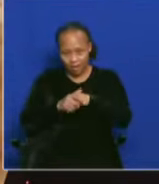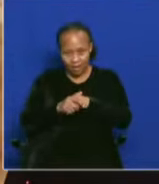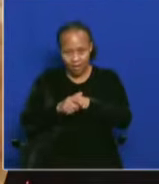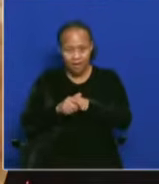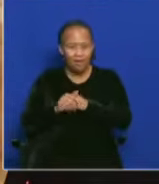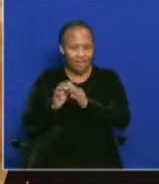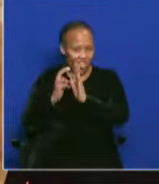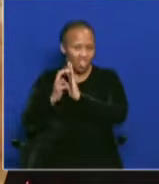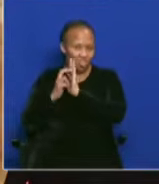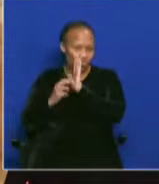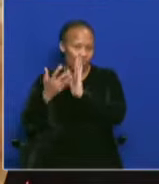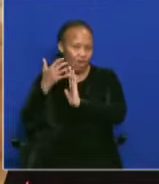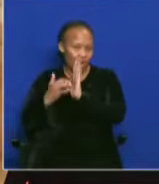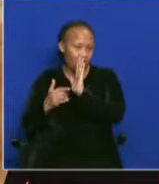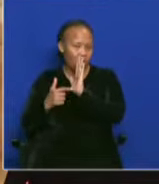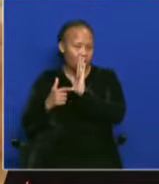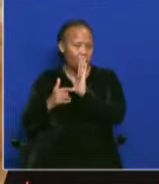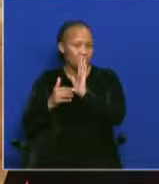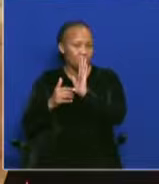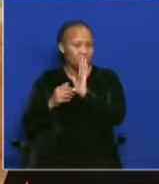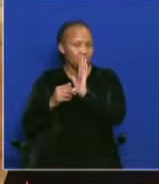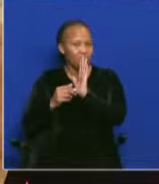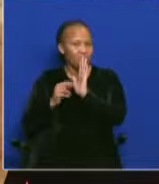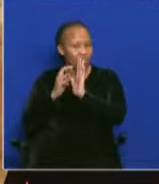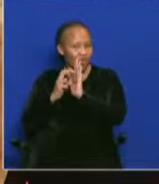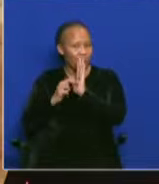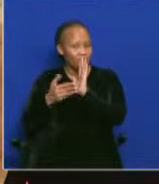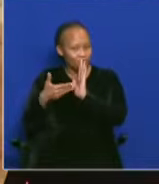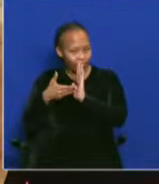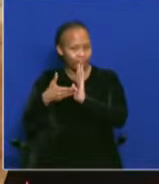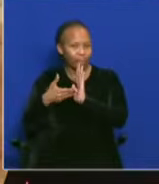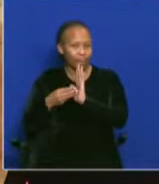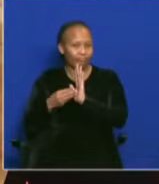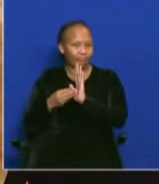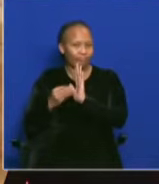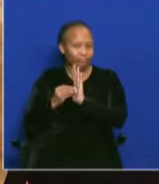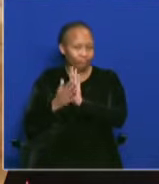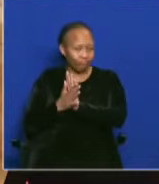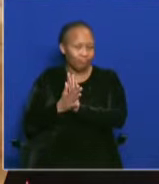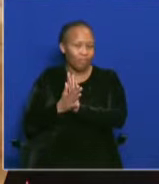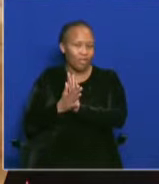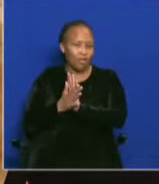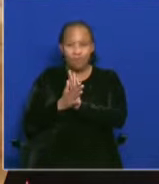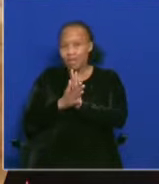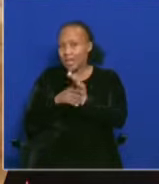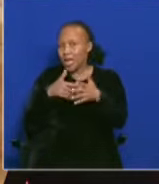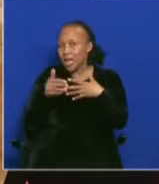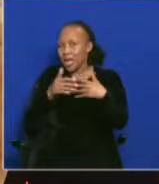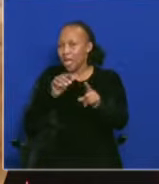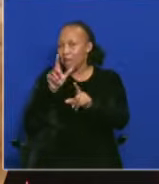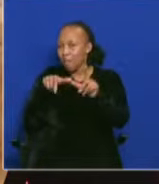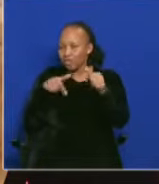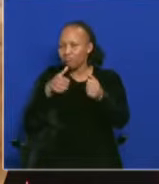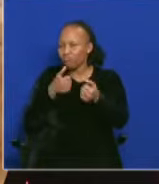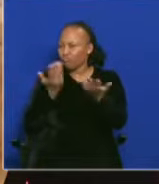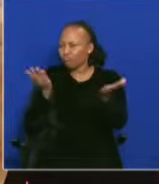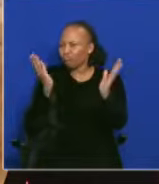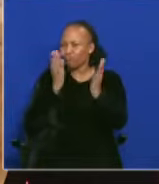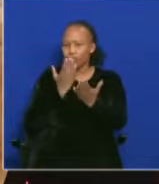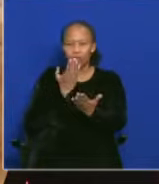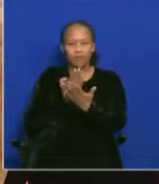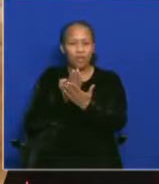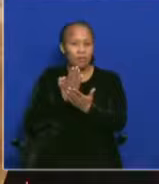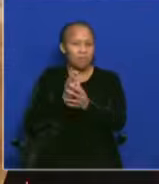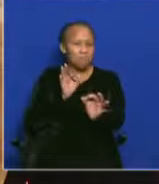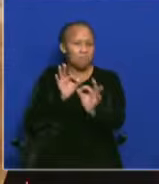It's a regulation that is available to anyone, and particularly to companies who wish to bid